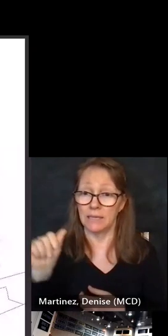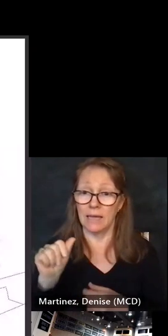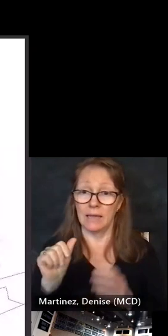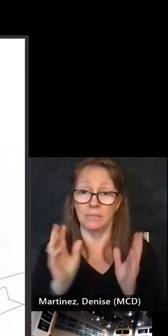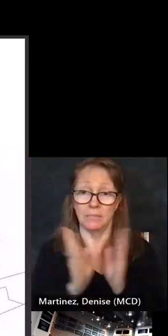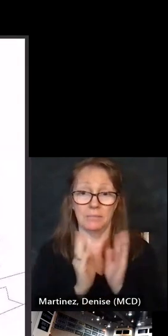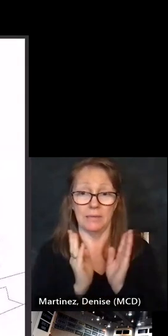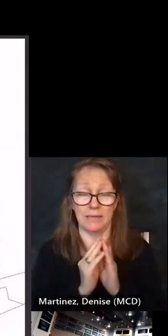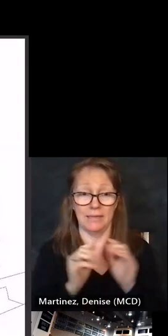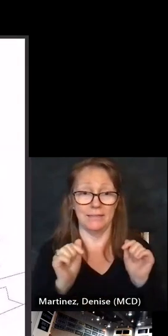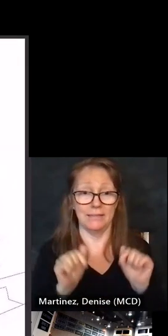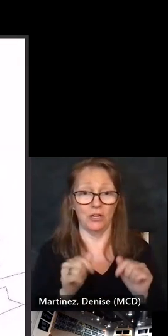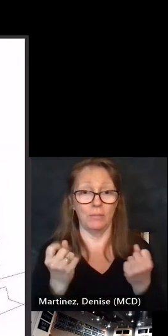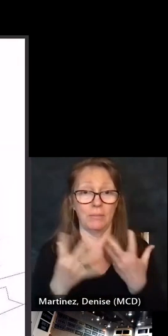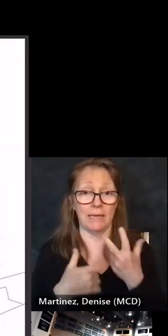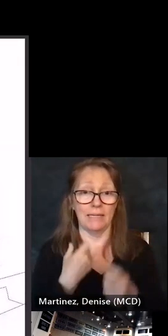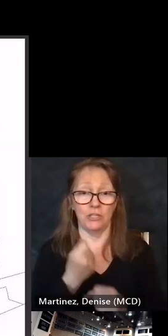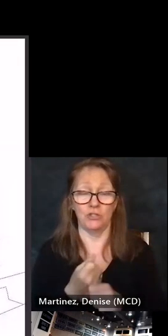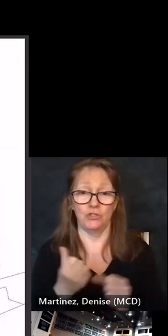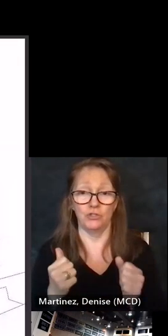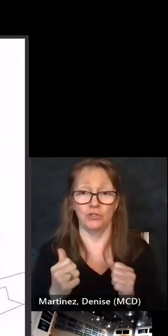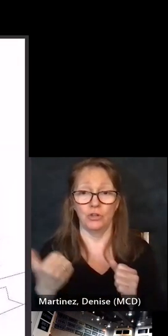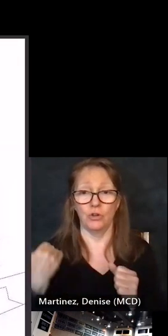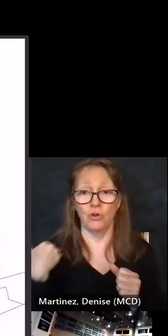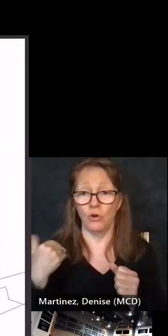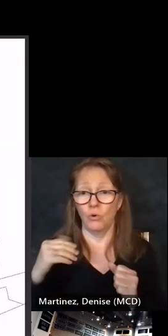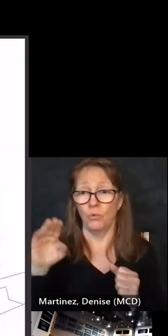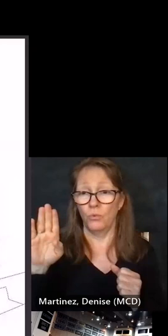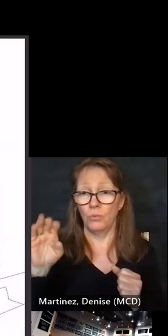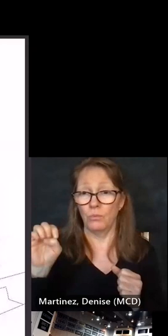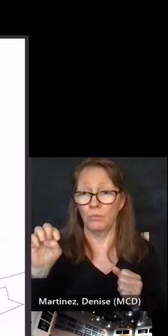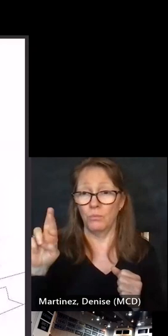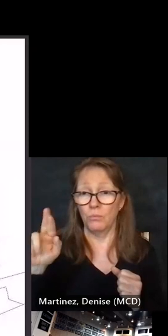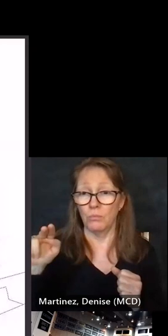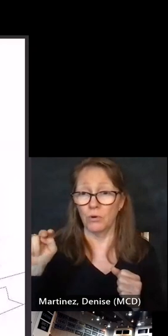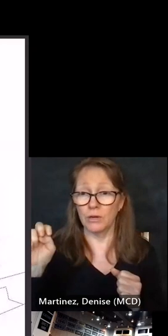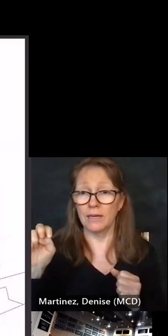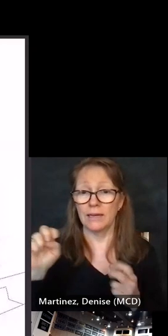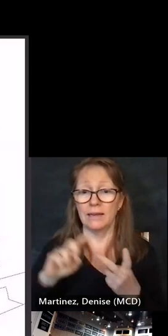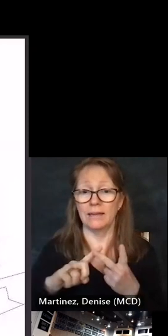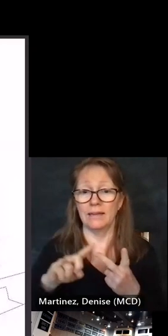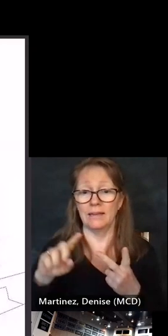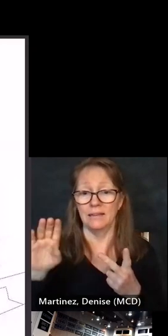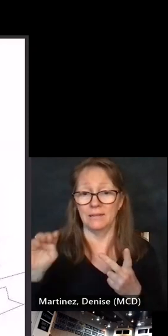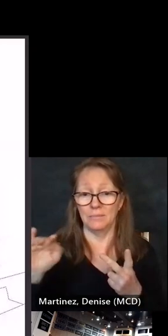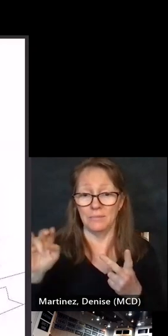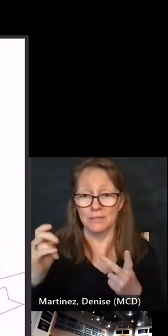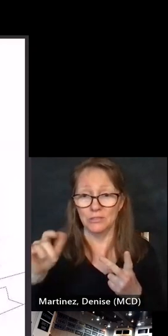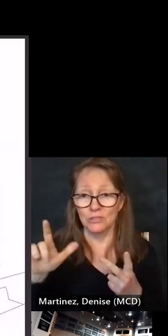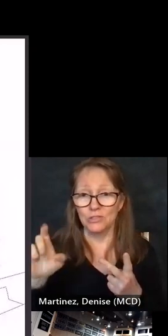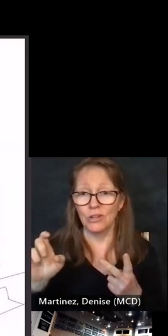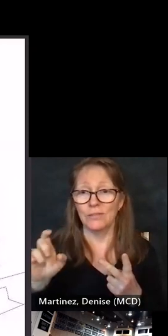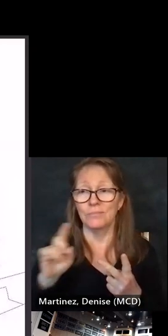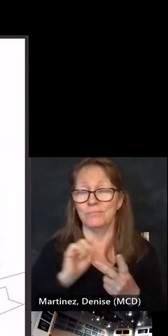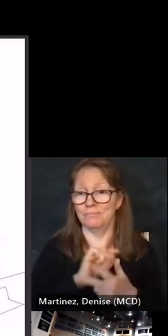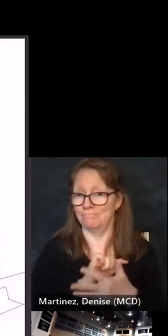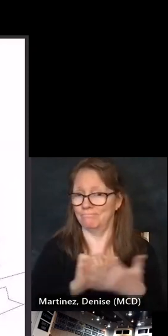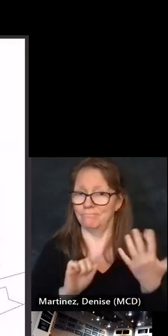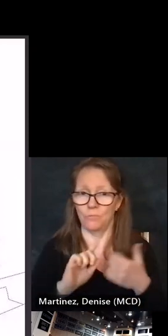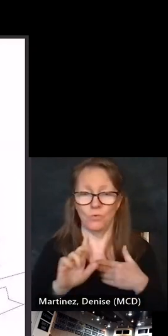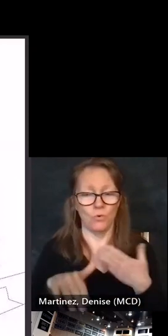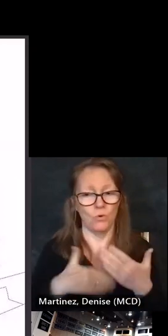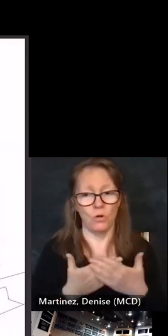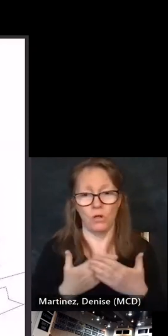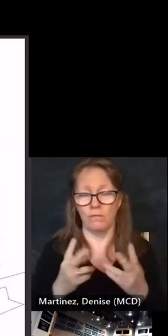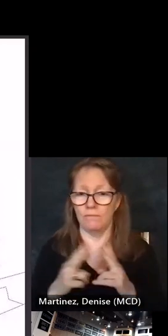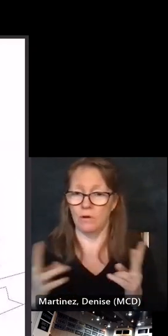ago with Bernie and Alan Mitchell, who were all very important in what went on. And I